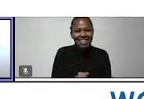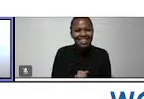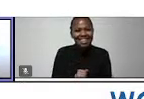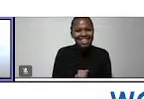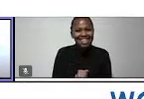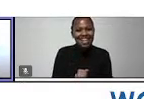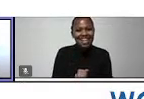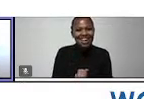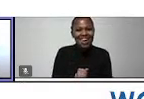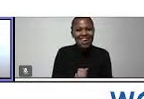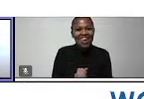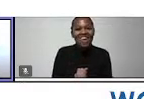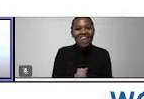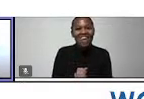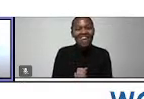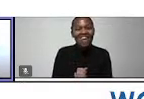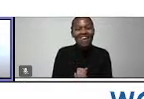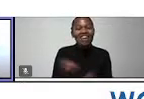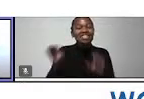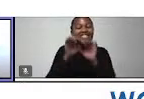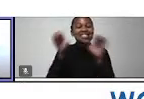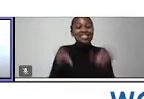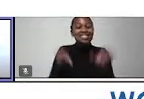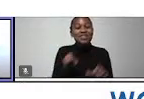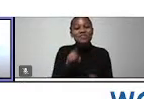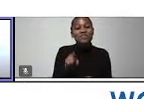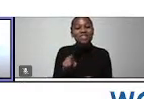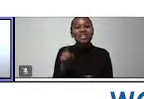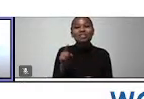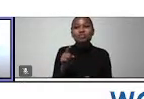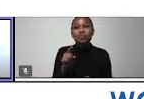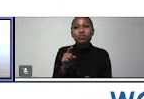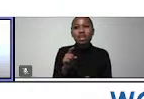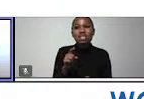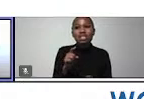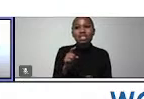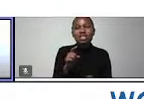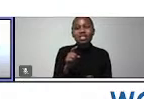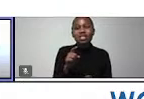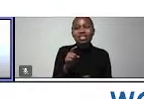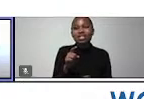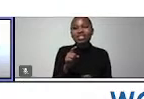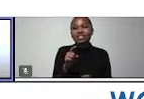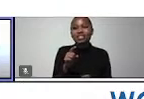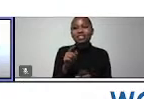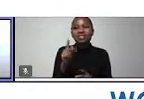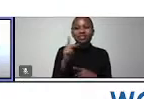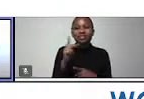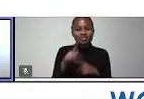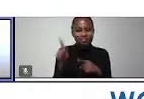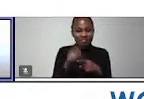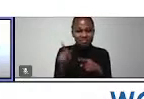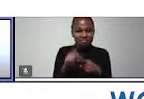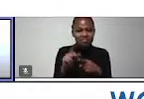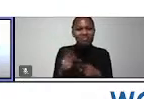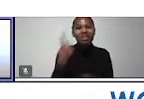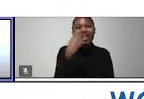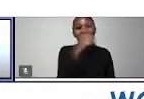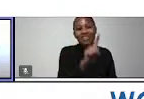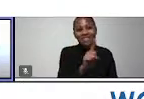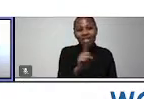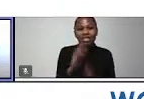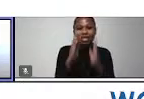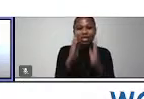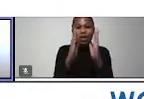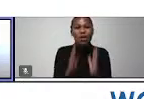coding system. Those products actually on the first column is the first column is actually